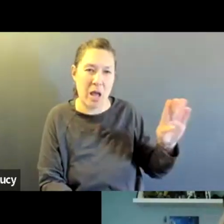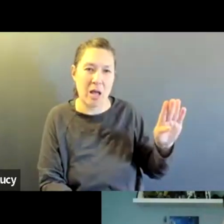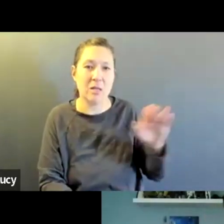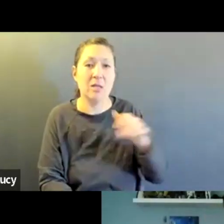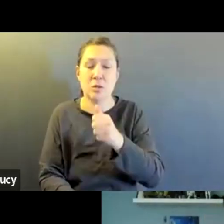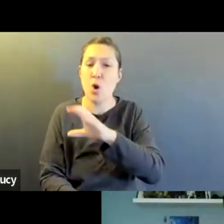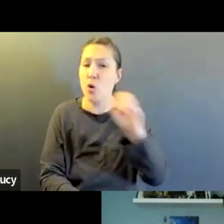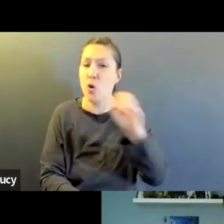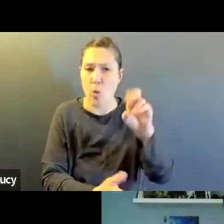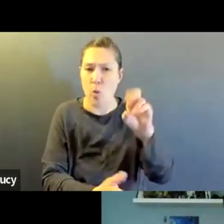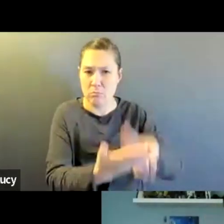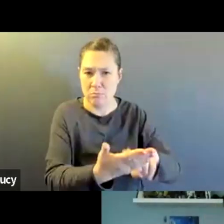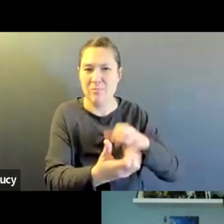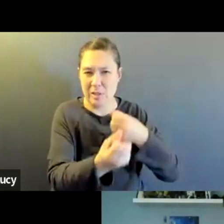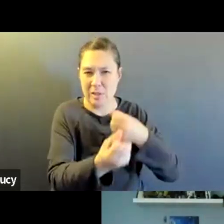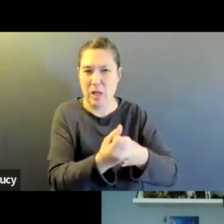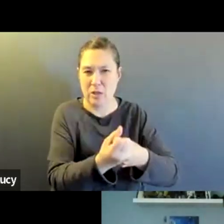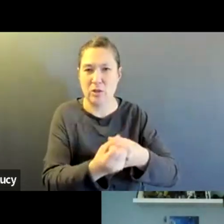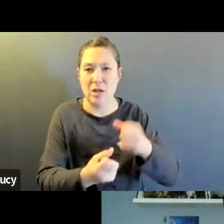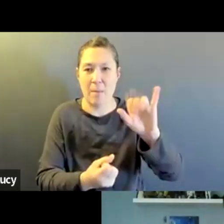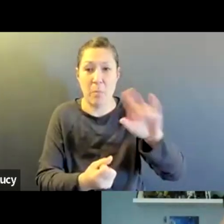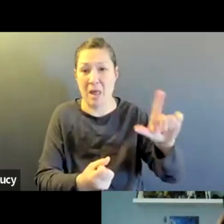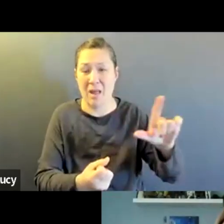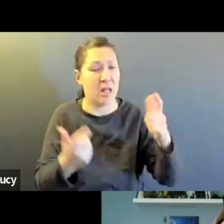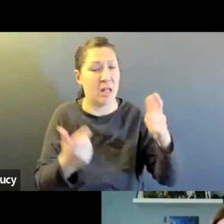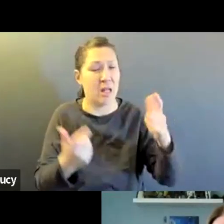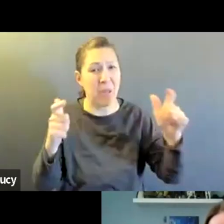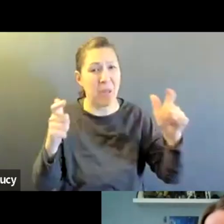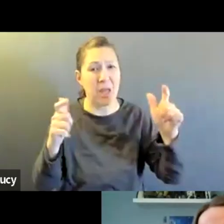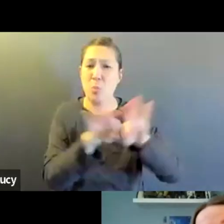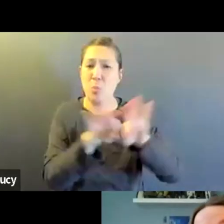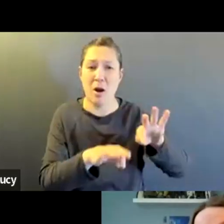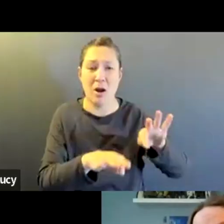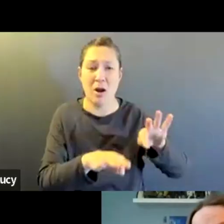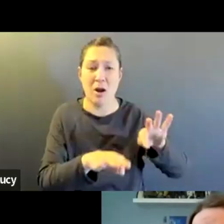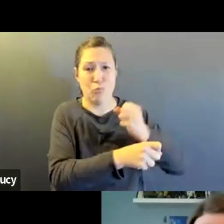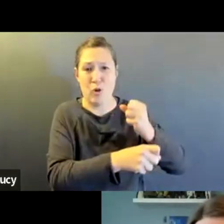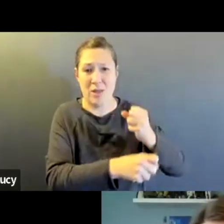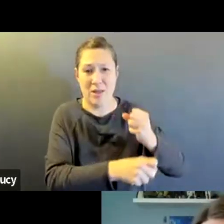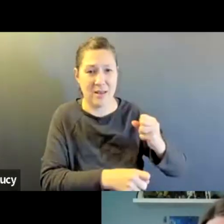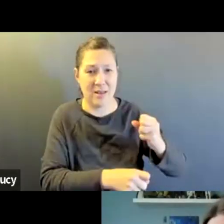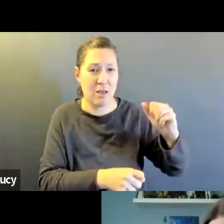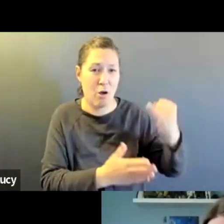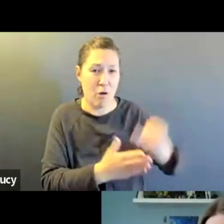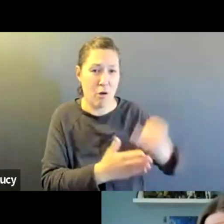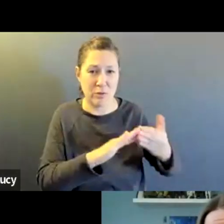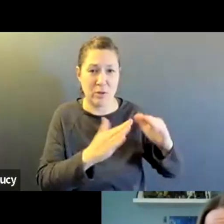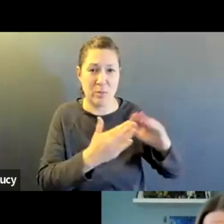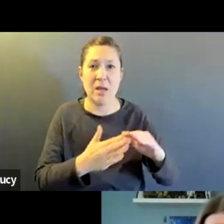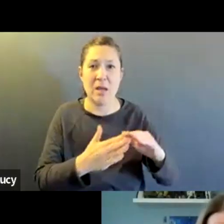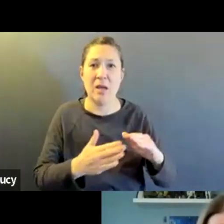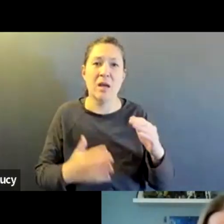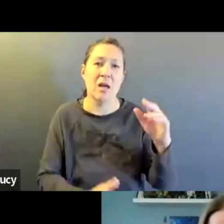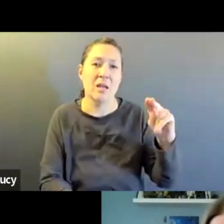huge, huge win for the arts community. And I'll just mention that here in New York, we're seeing our advocates at